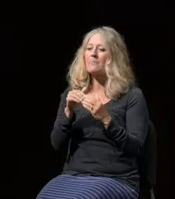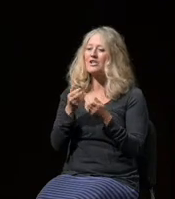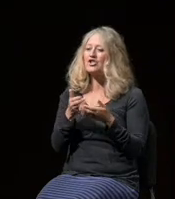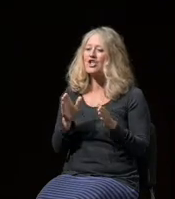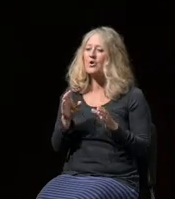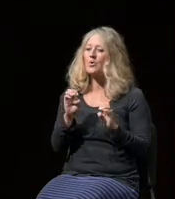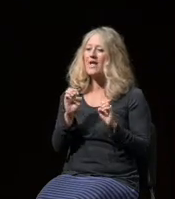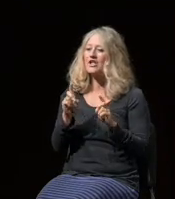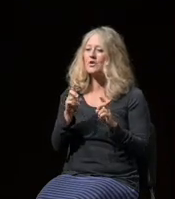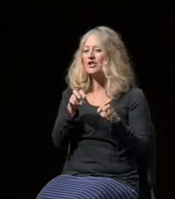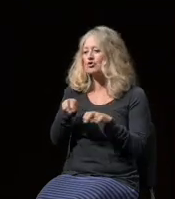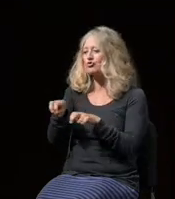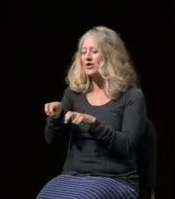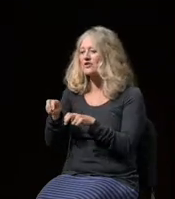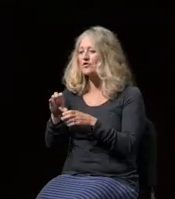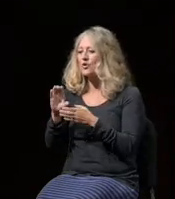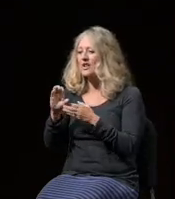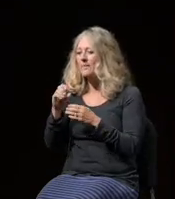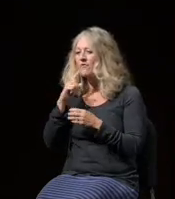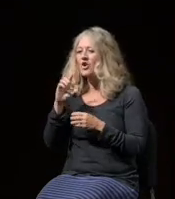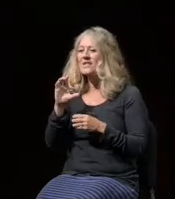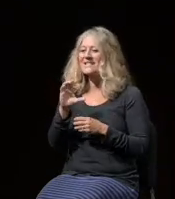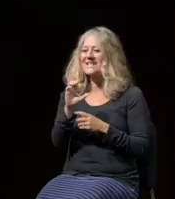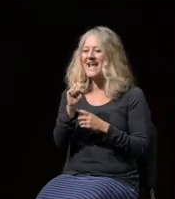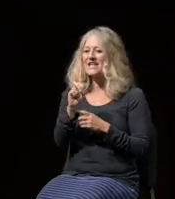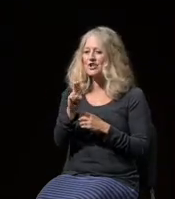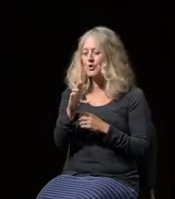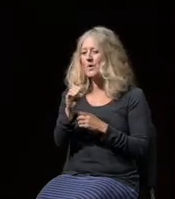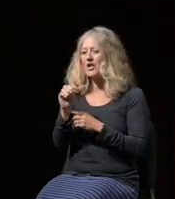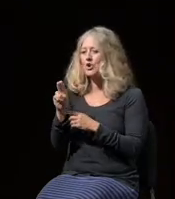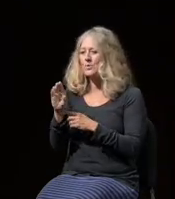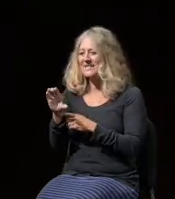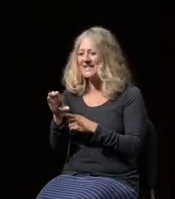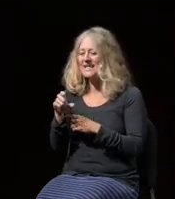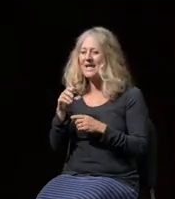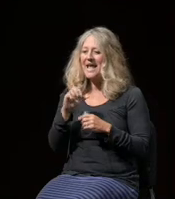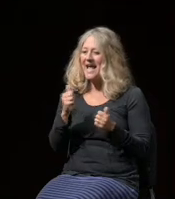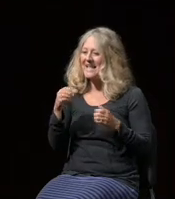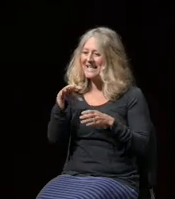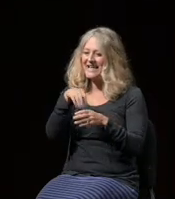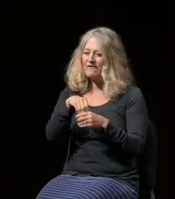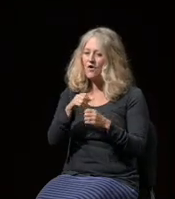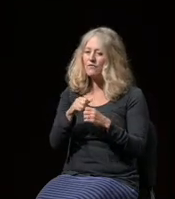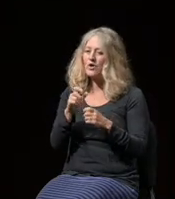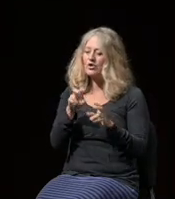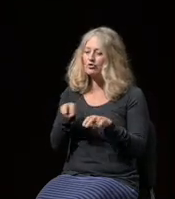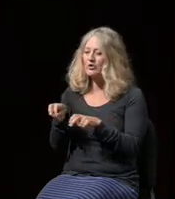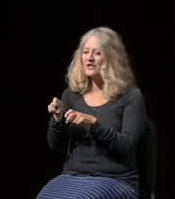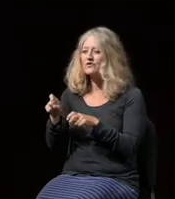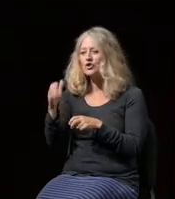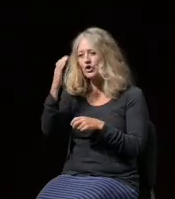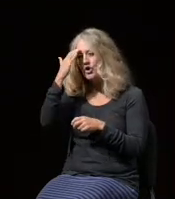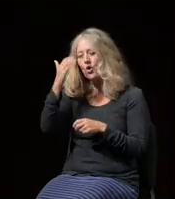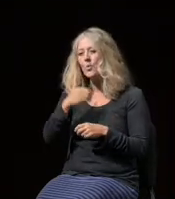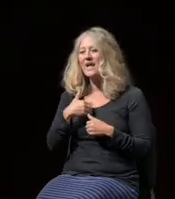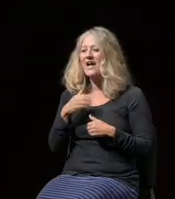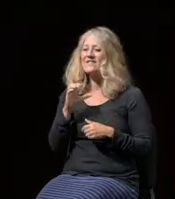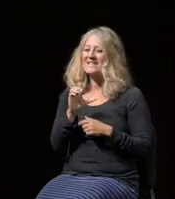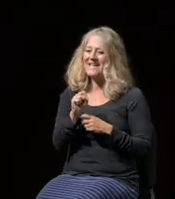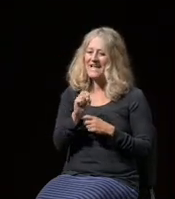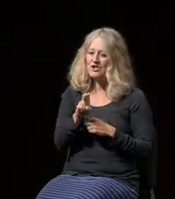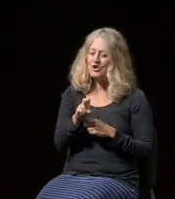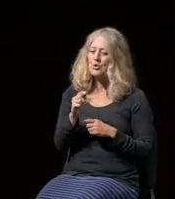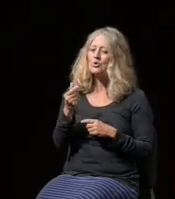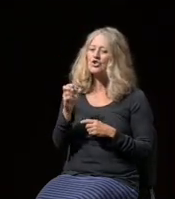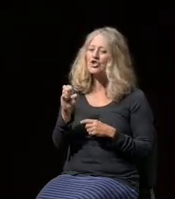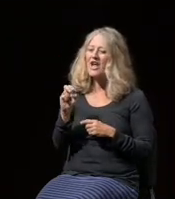transfer curriculum for the CSU and UC. Those of you who are involved with transfer know that we have the CSU Gen Ed pattern